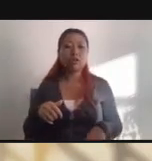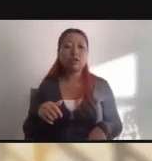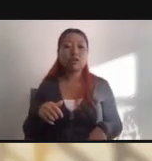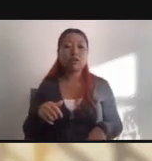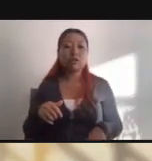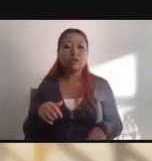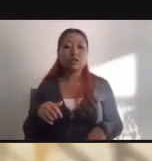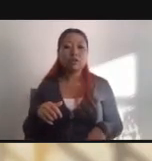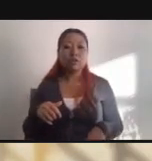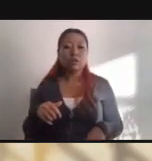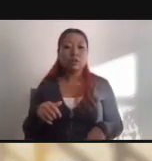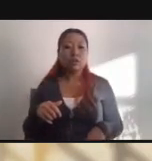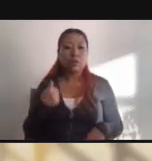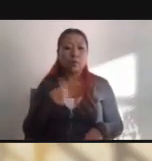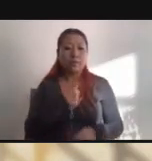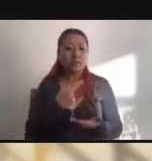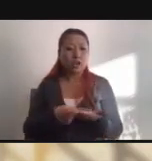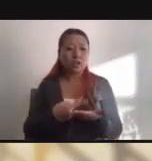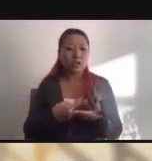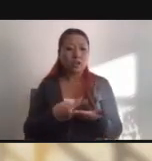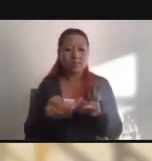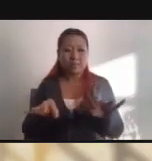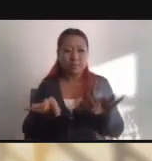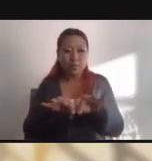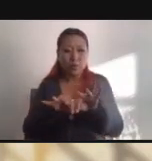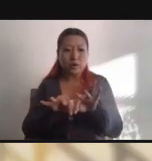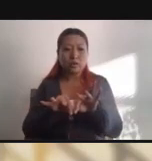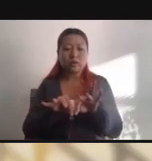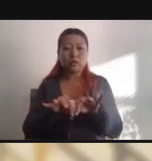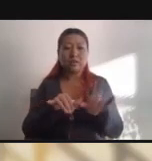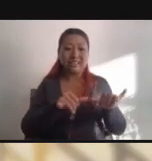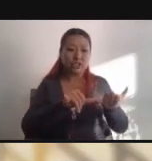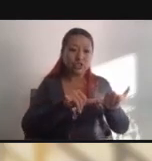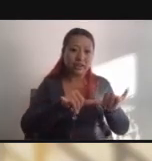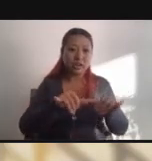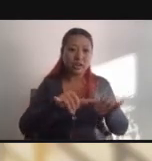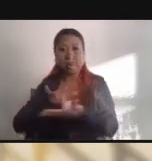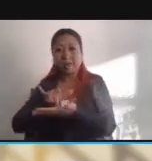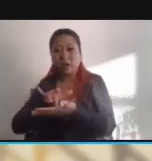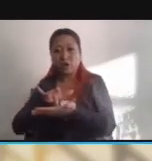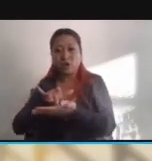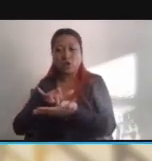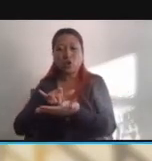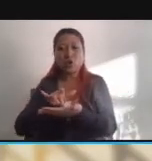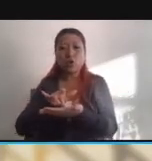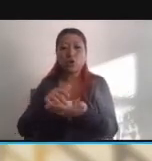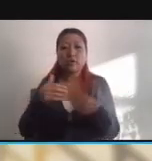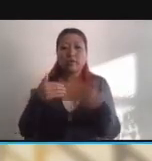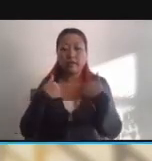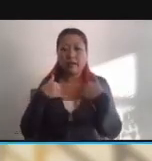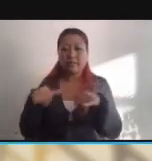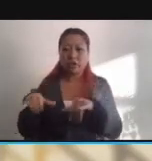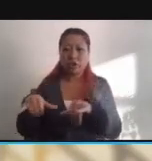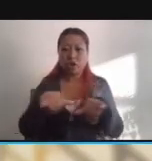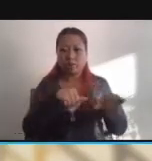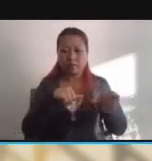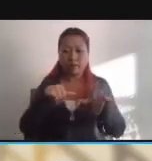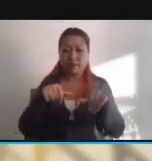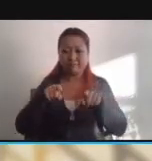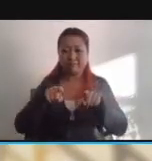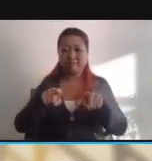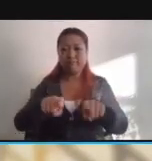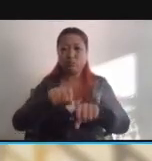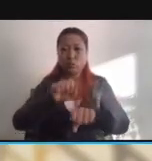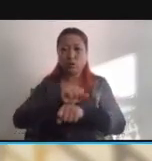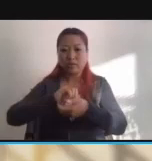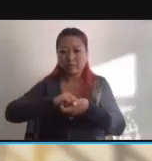for crossing the boundaries between engineering and medical to have a common lexicon to be able to work well together. And I